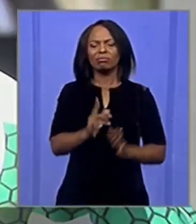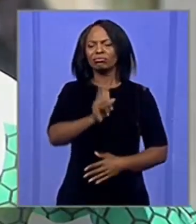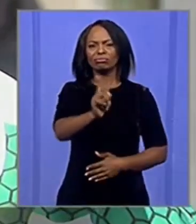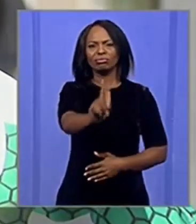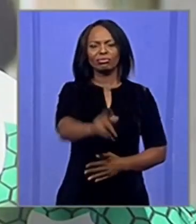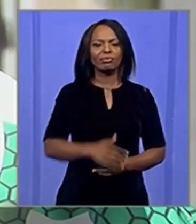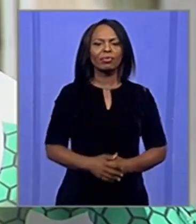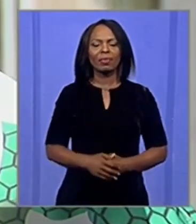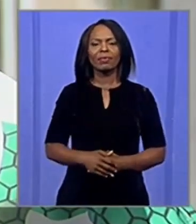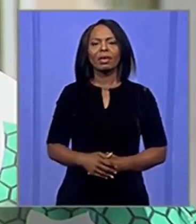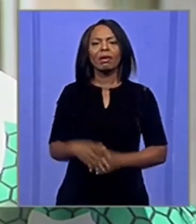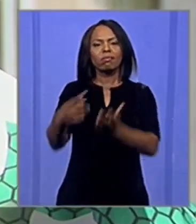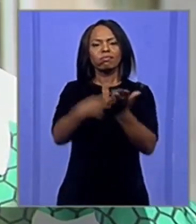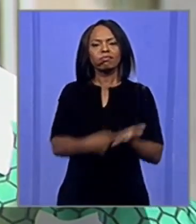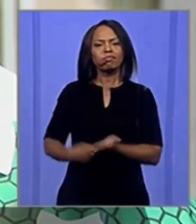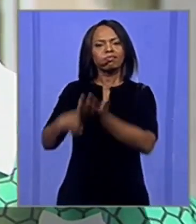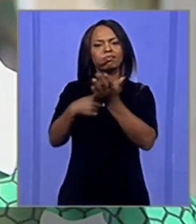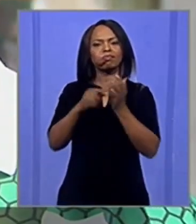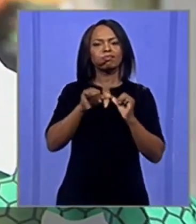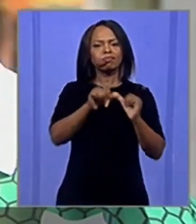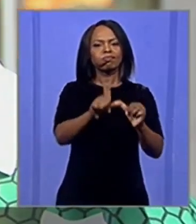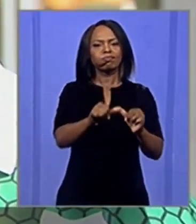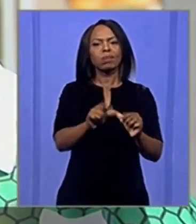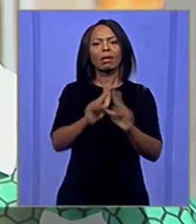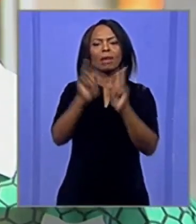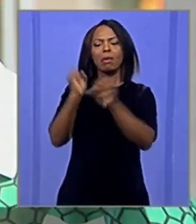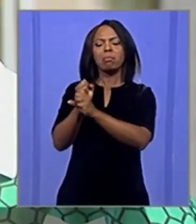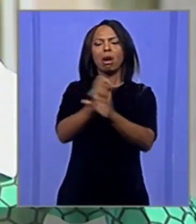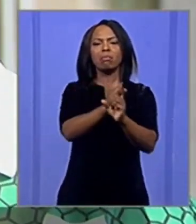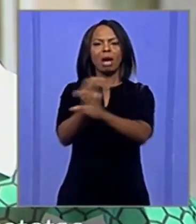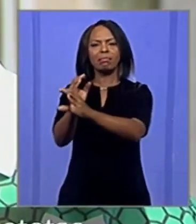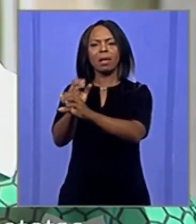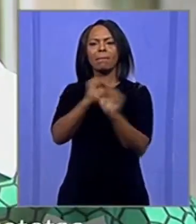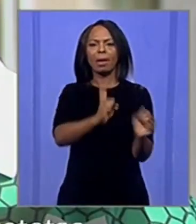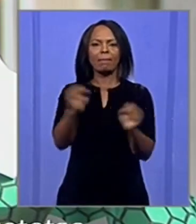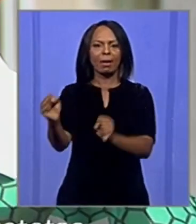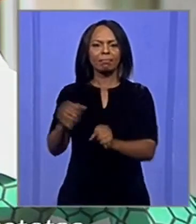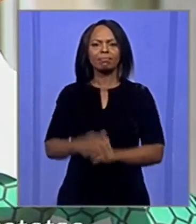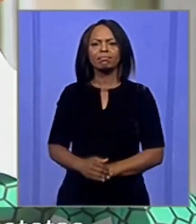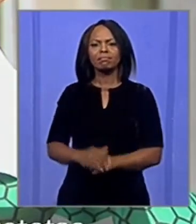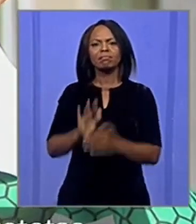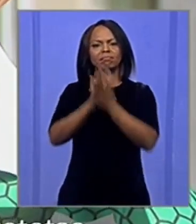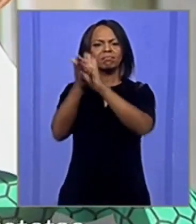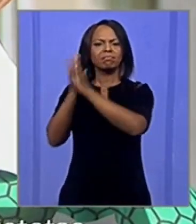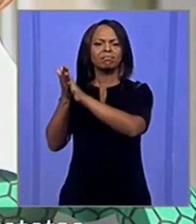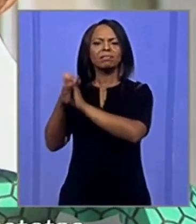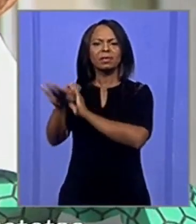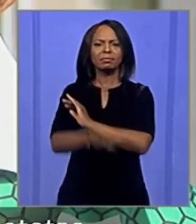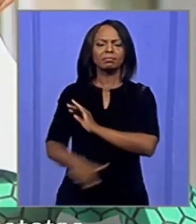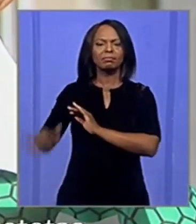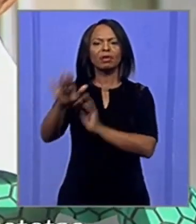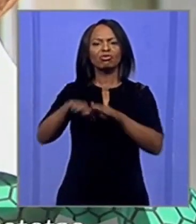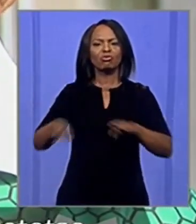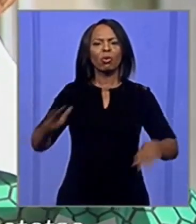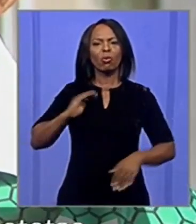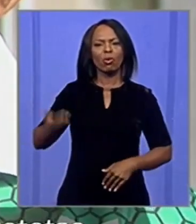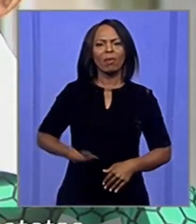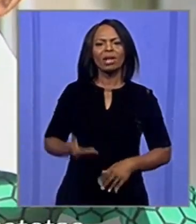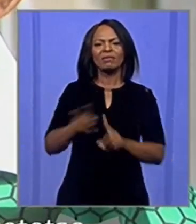there. The bombing of the areas, the attack on the communities and the people, children and women